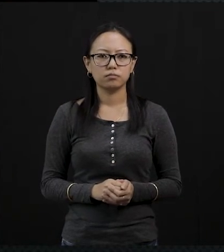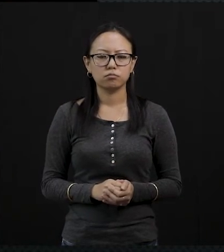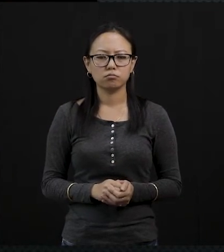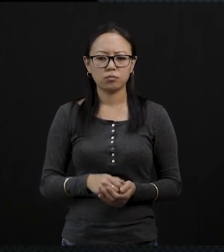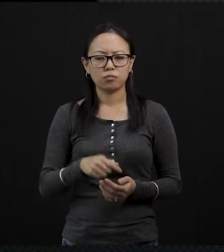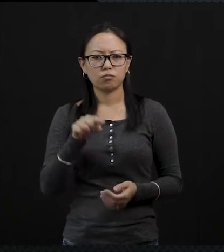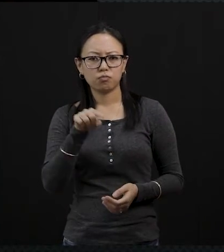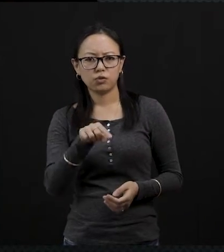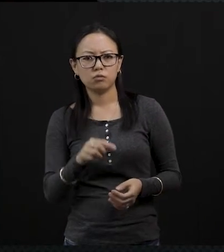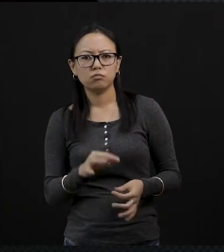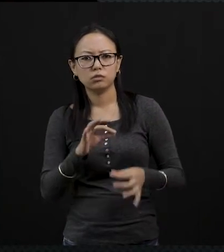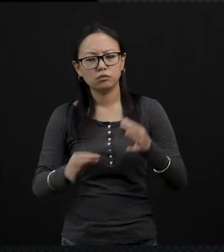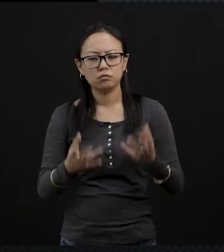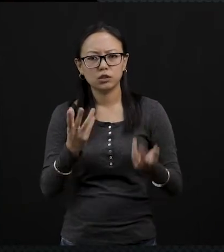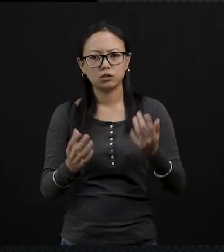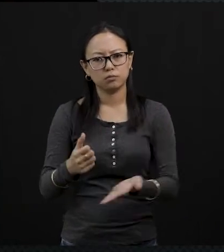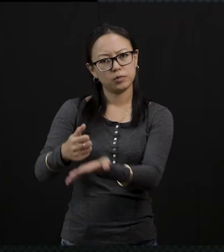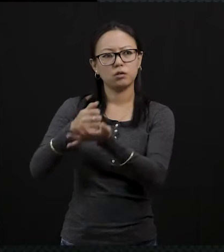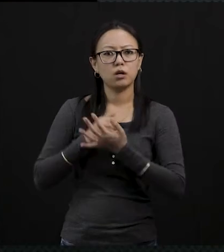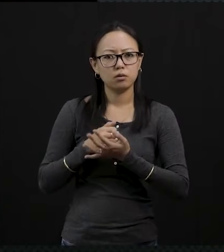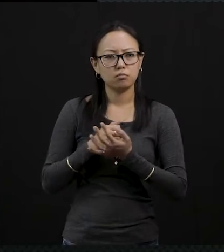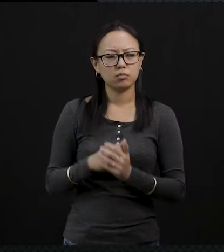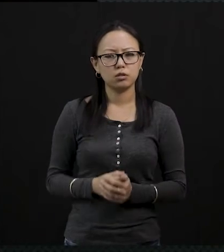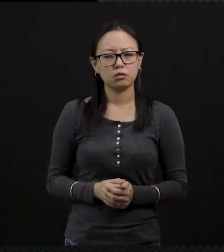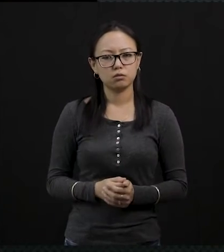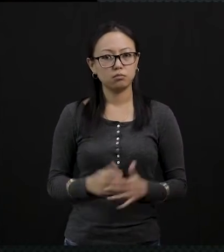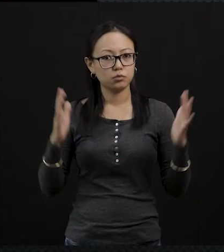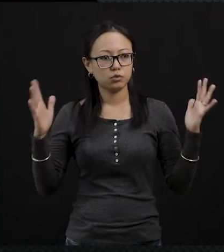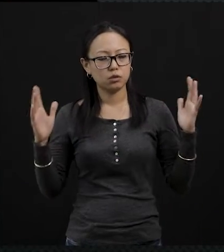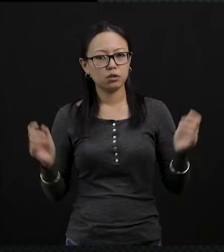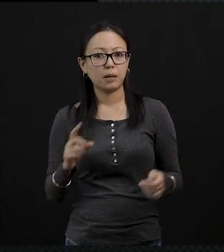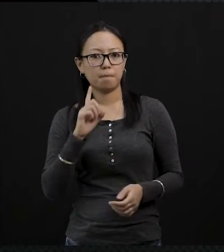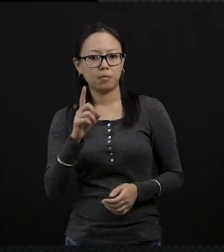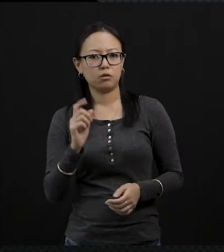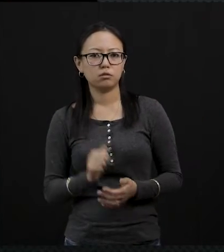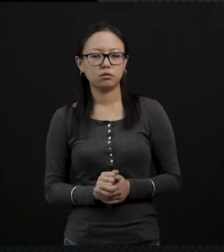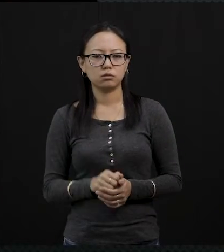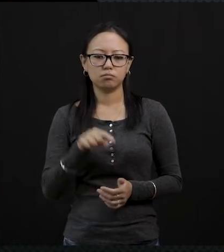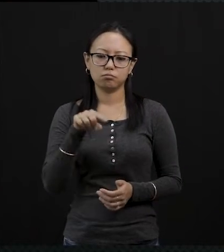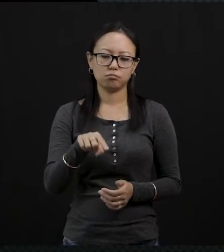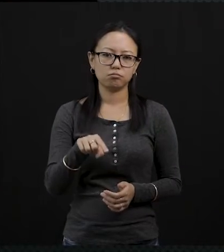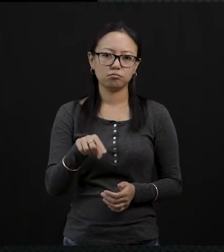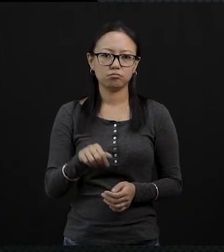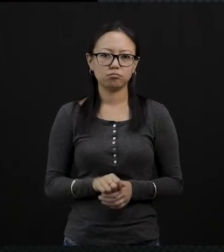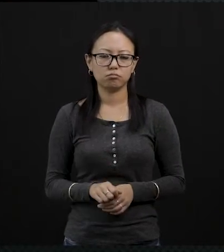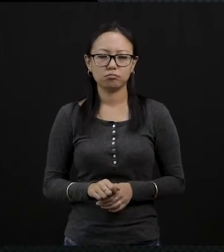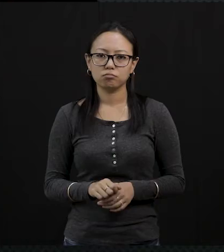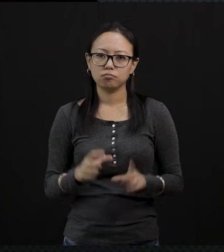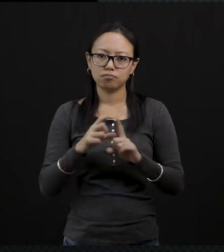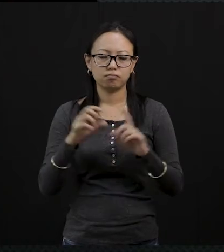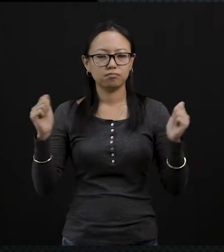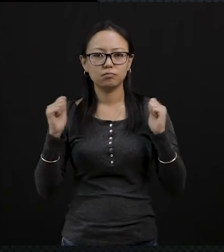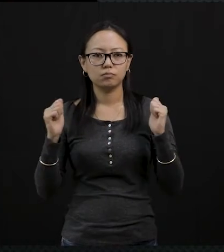in many ways. But at the same time, it can be very dangerous.